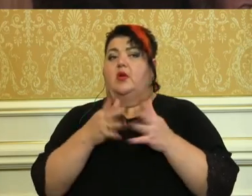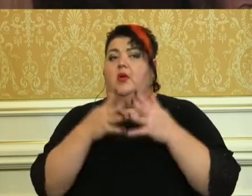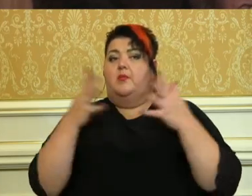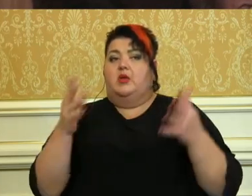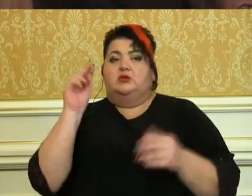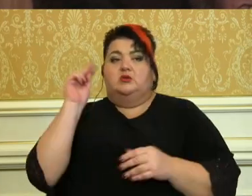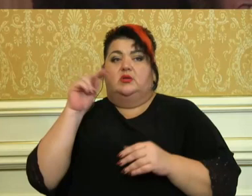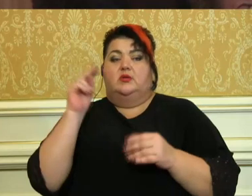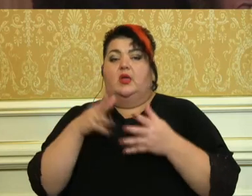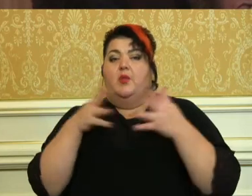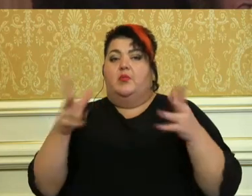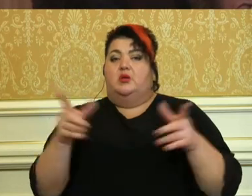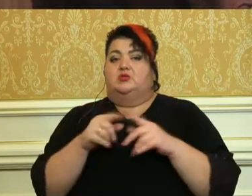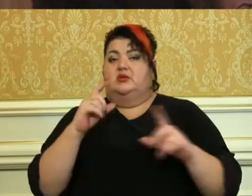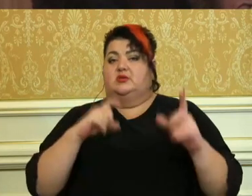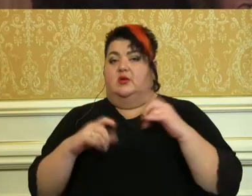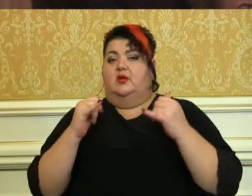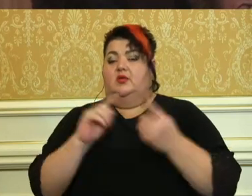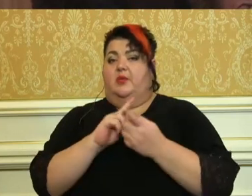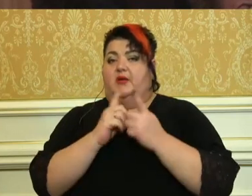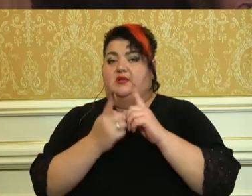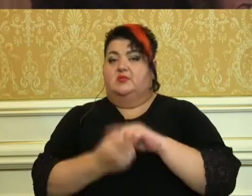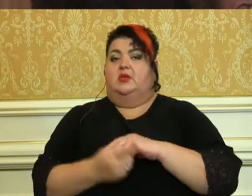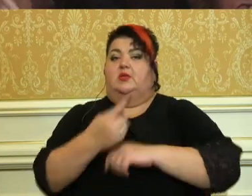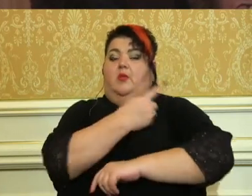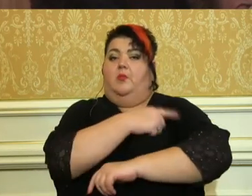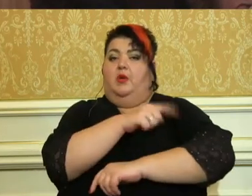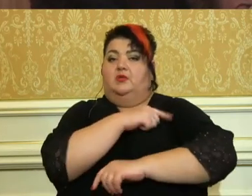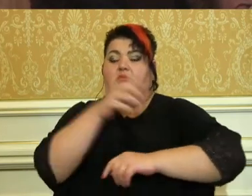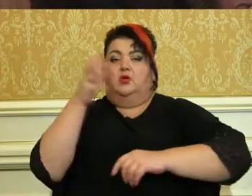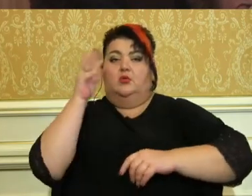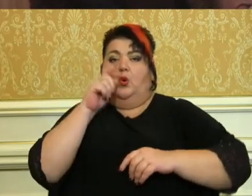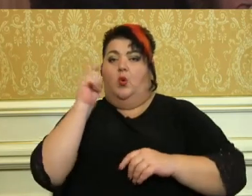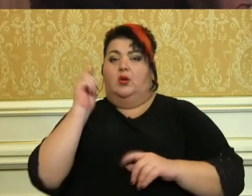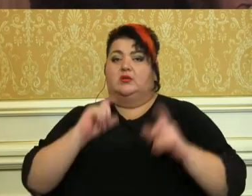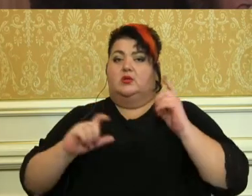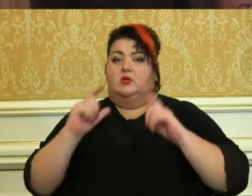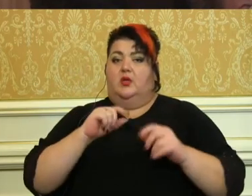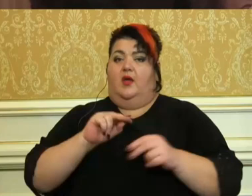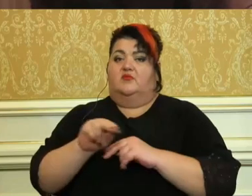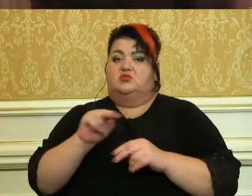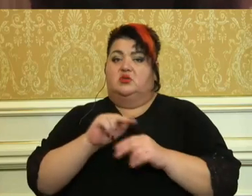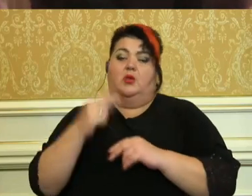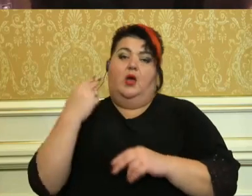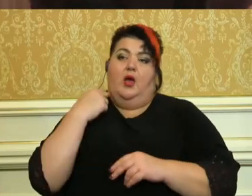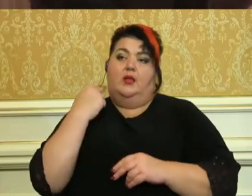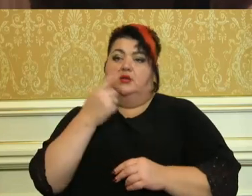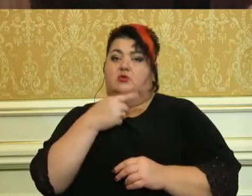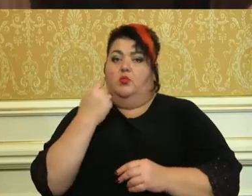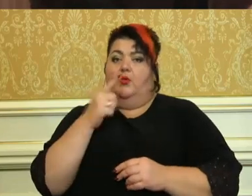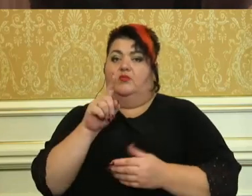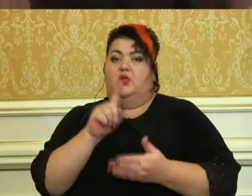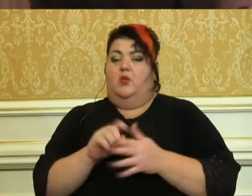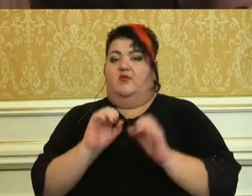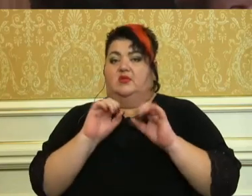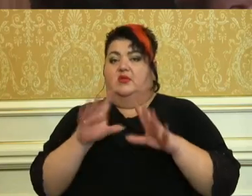1 year, and so we're working more harder, and so we're just changing the programs. So will